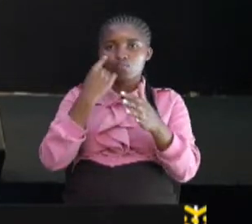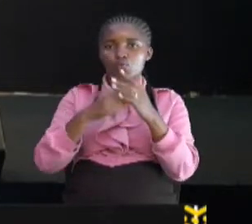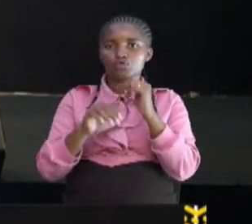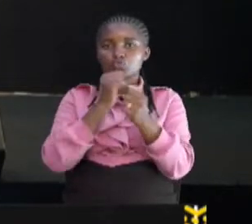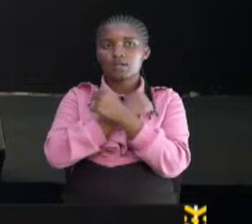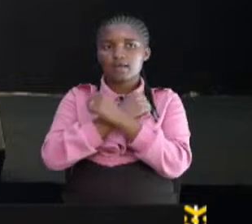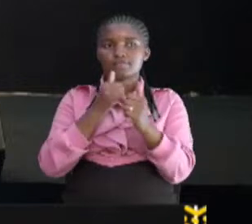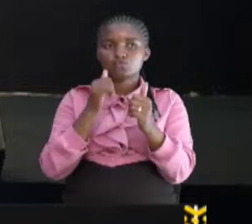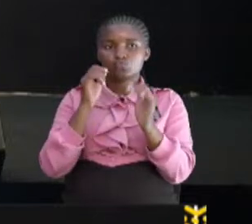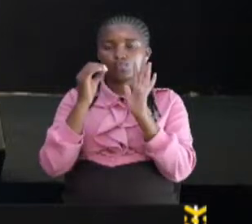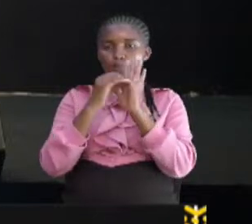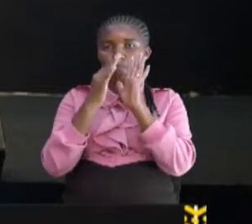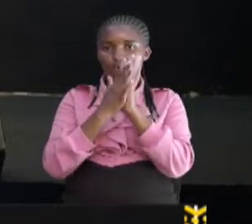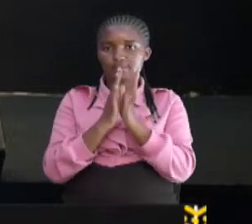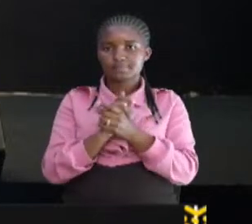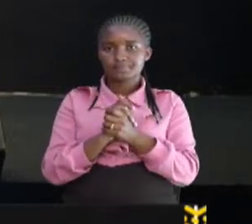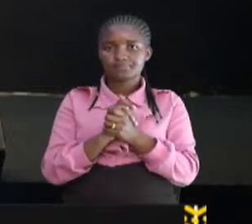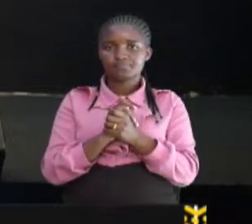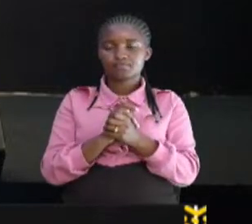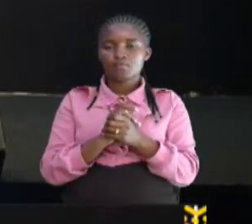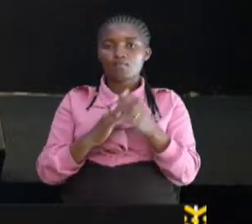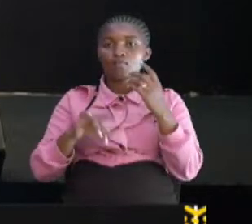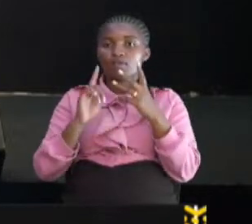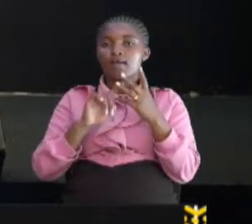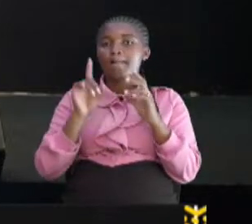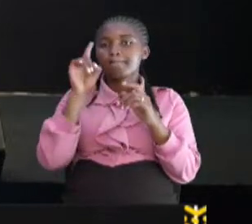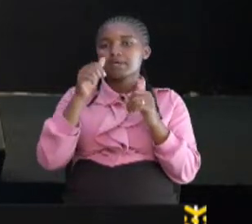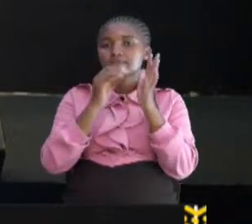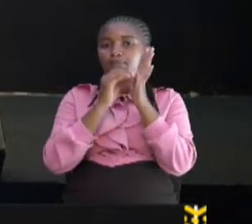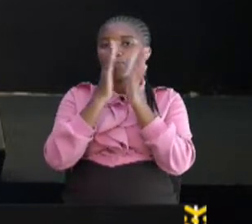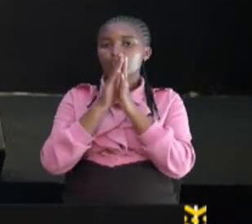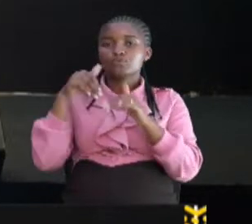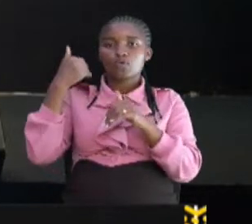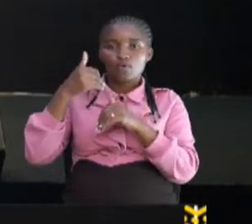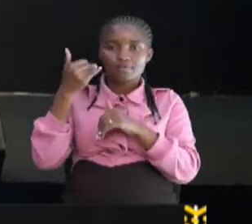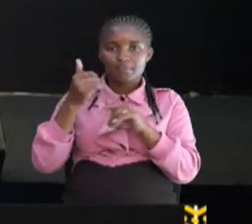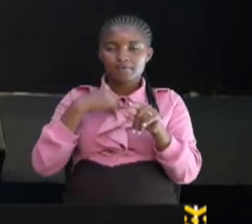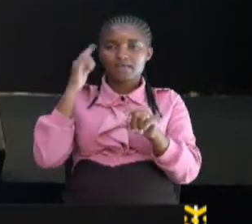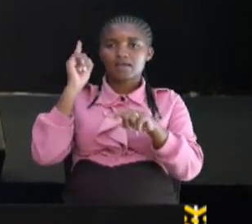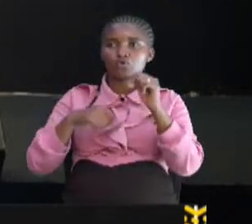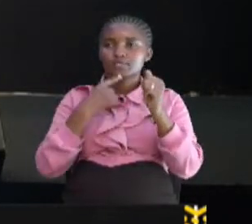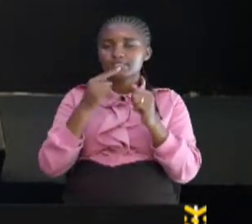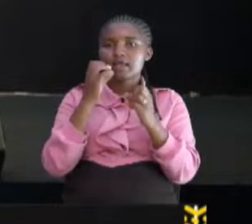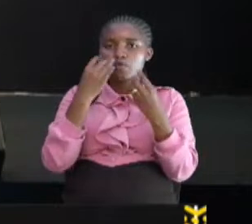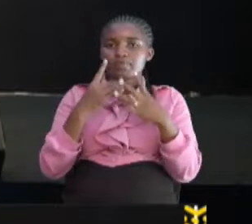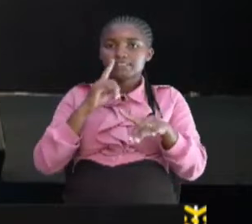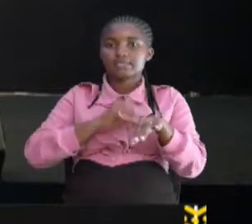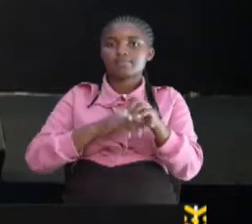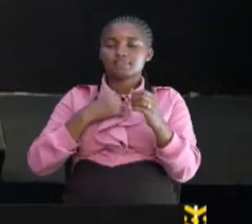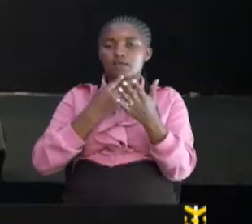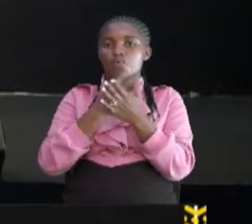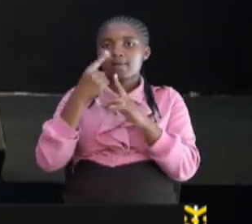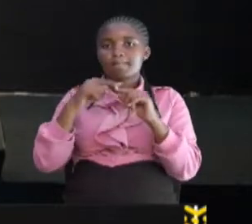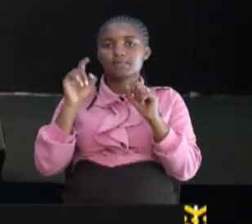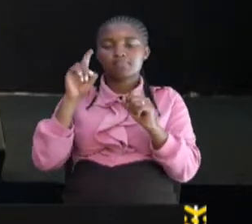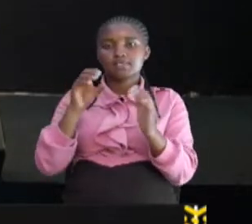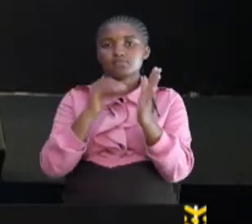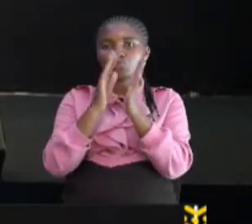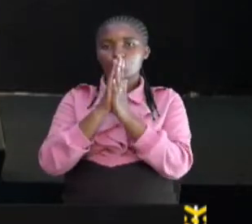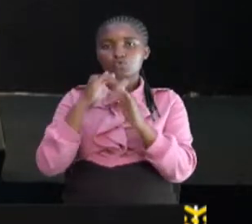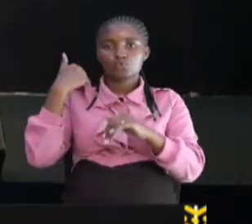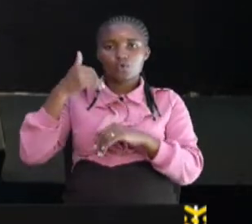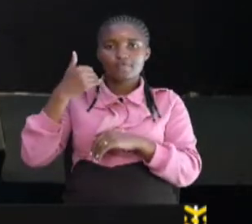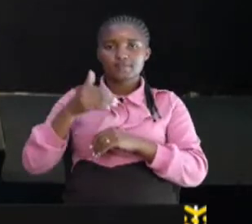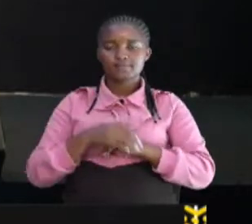to post, all right? Post often. I can't tell you how many times you need to post in a week, but post often, all right?